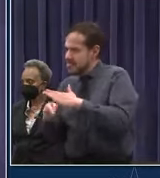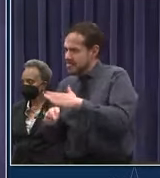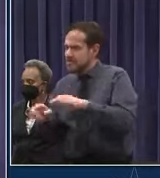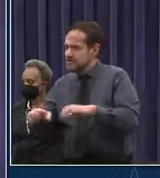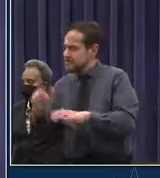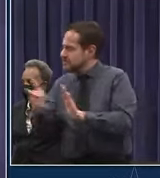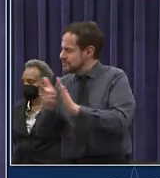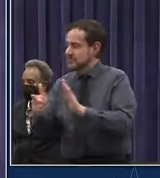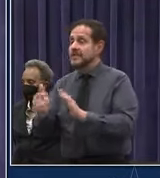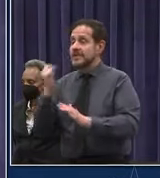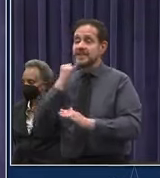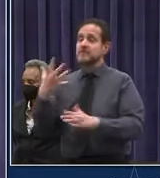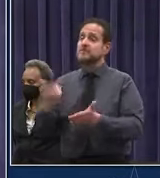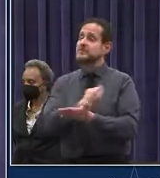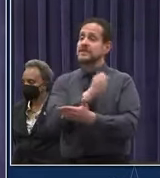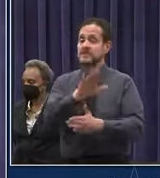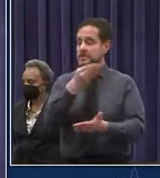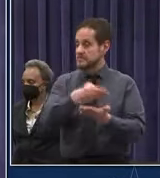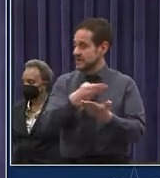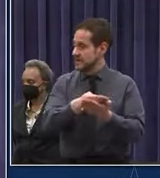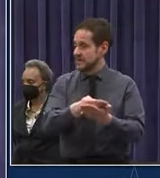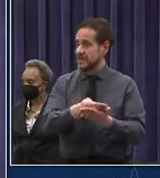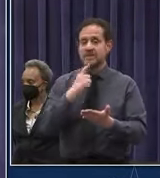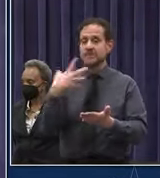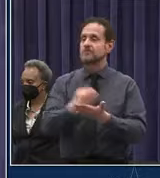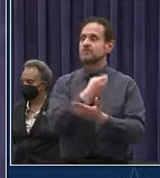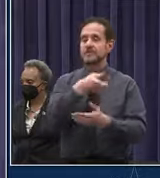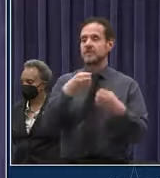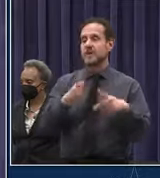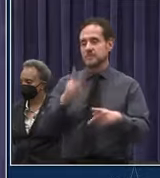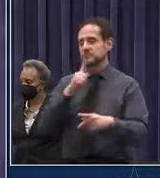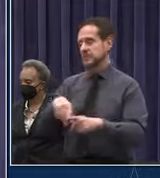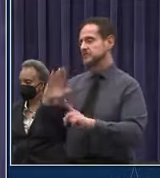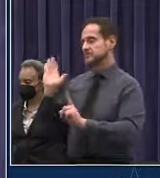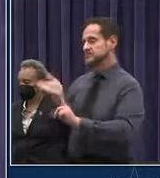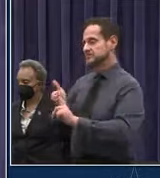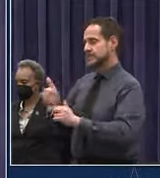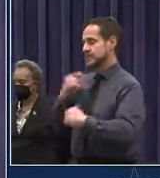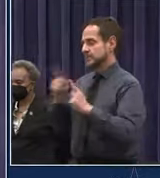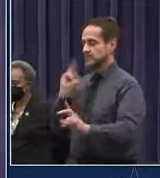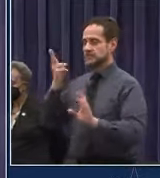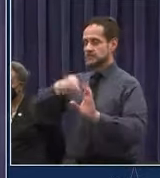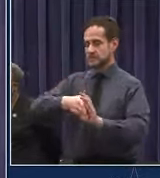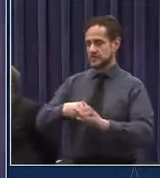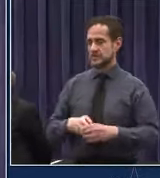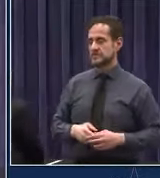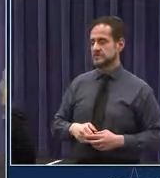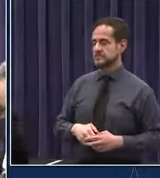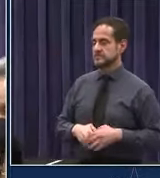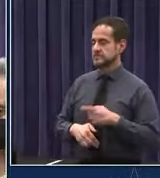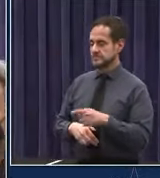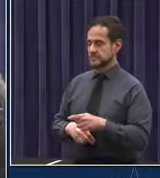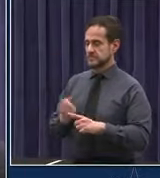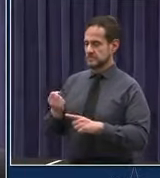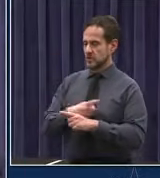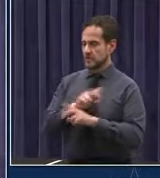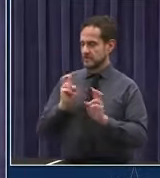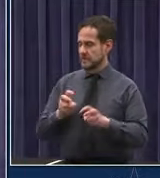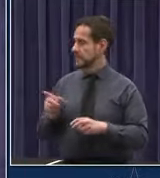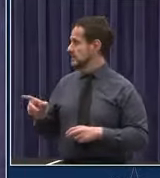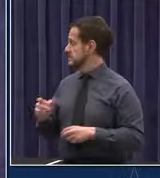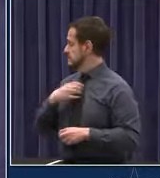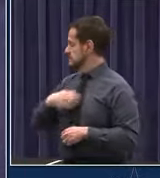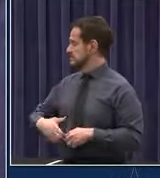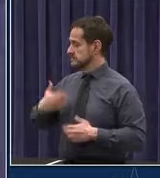to dangle filthy money they earn, blood money, I call it, to our young people. You know, the jewelry and